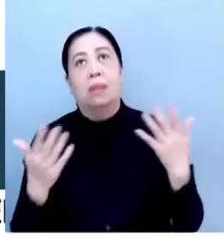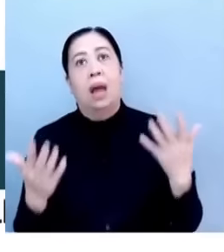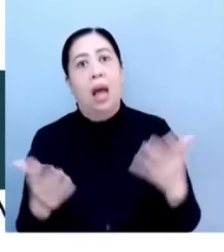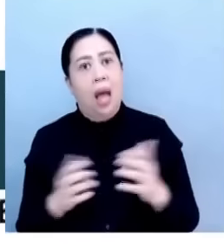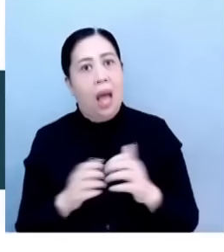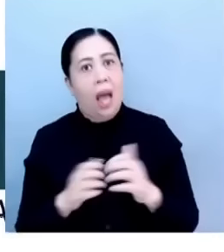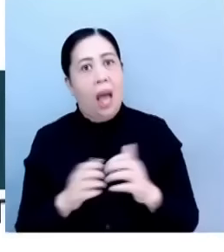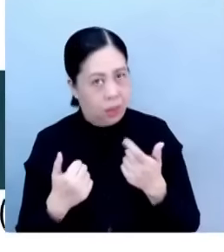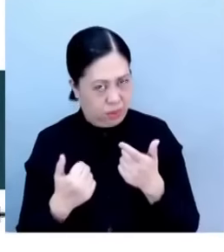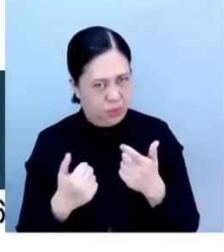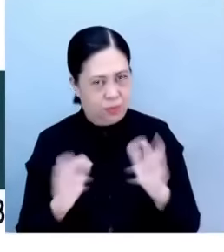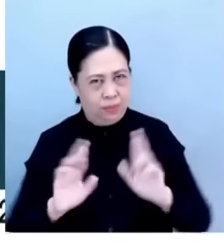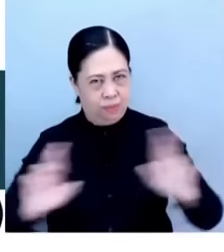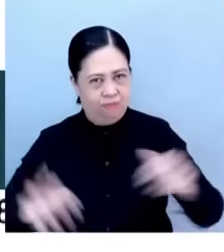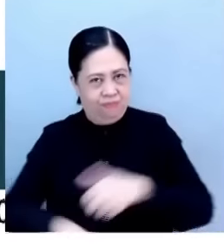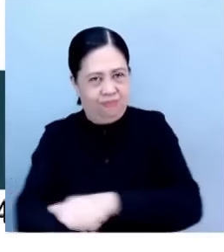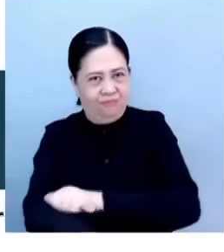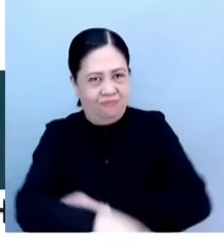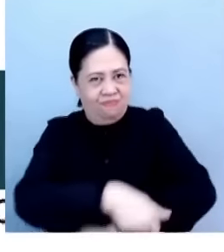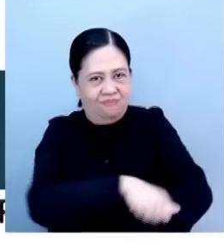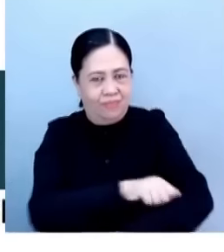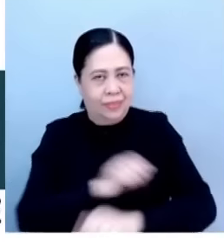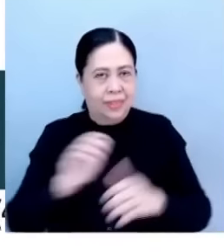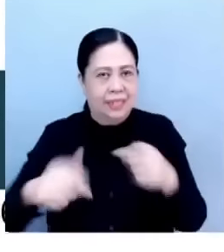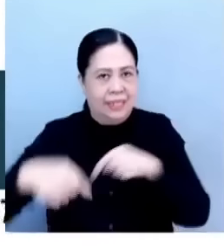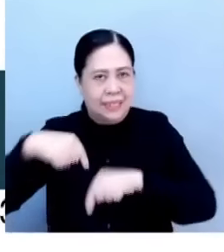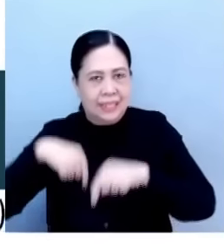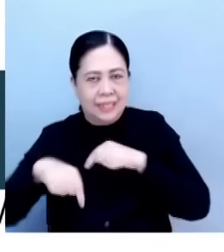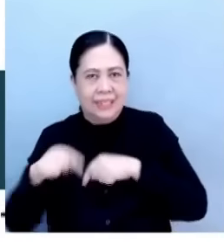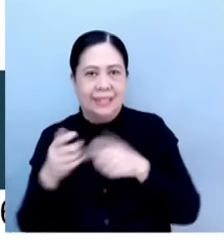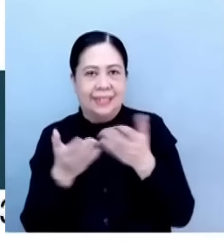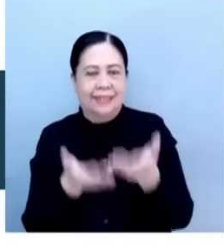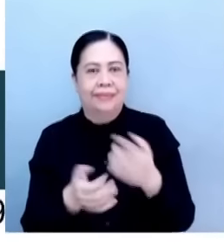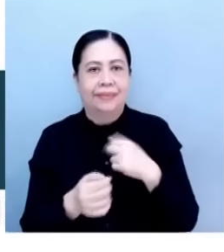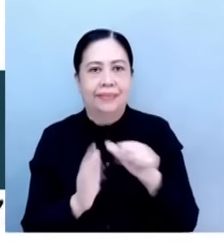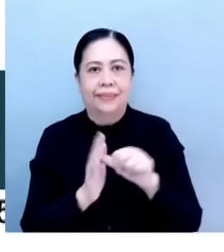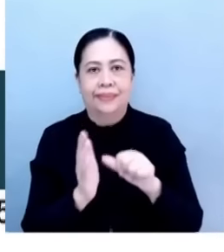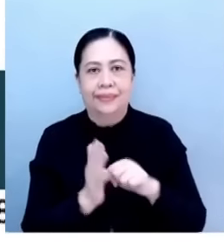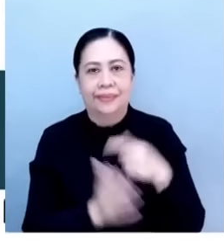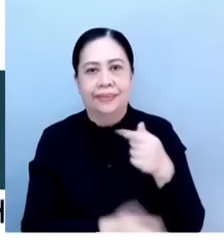you gearing up for that? Let me go to Attorney Agana.